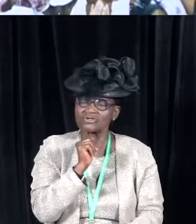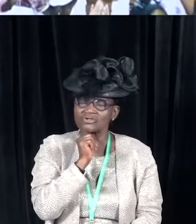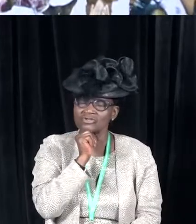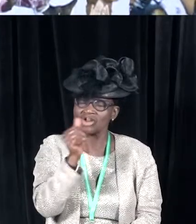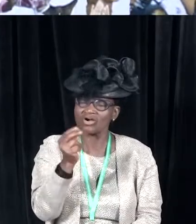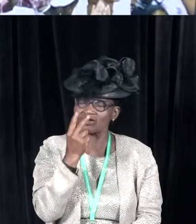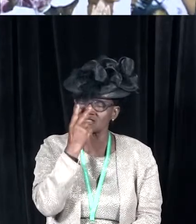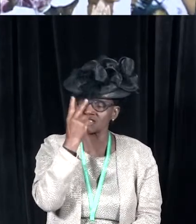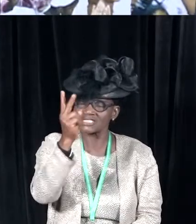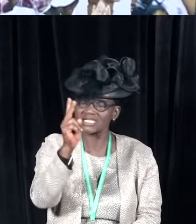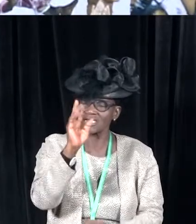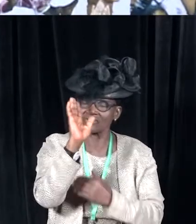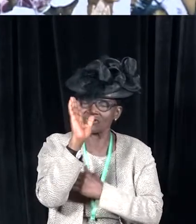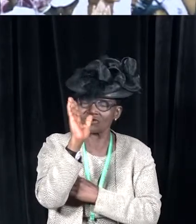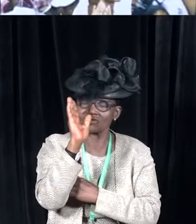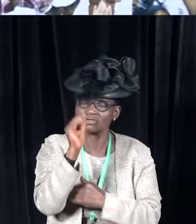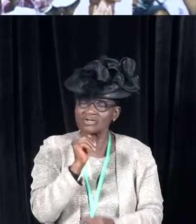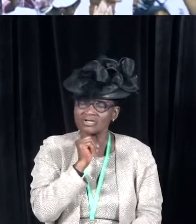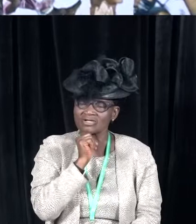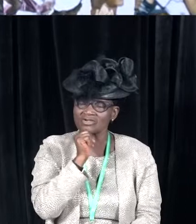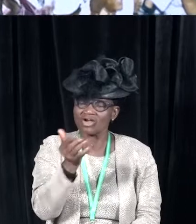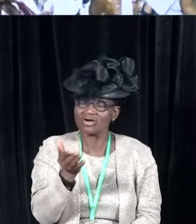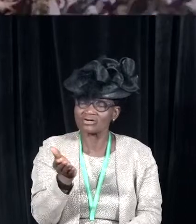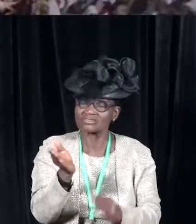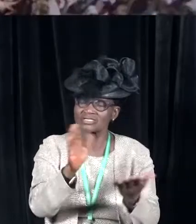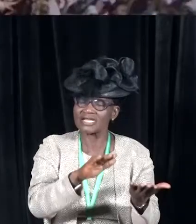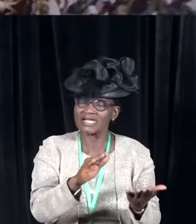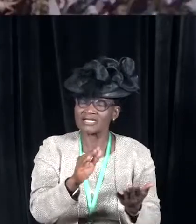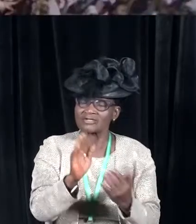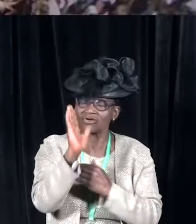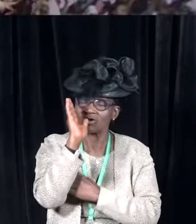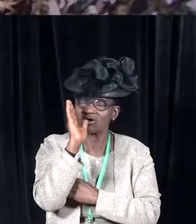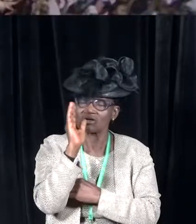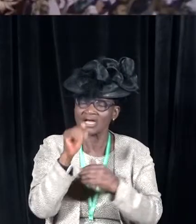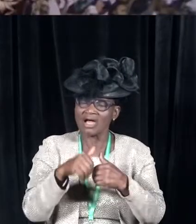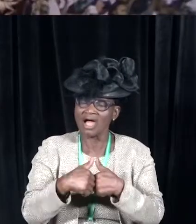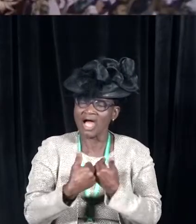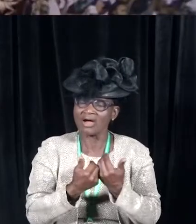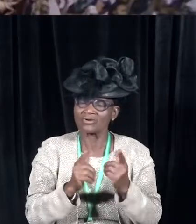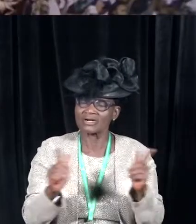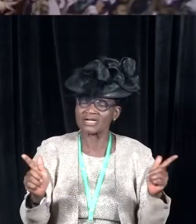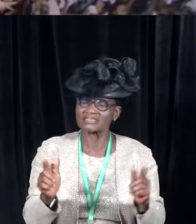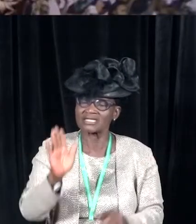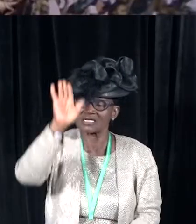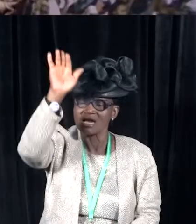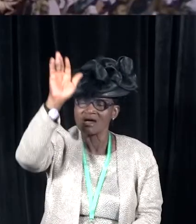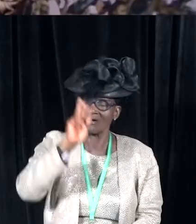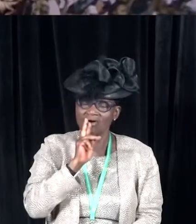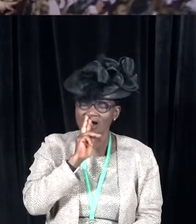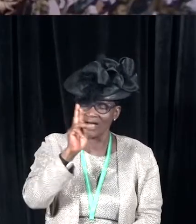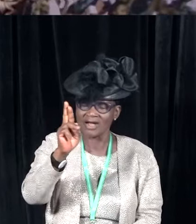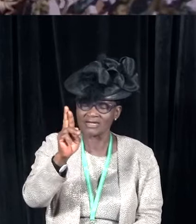immortal God, how great thou art, amen, immortal God,